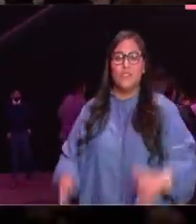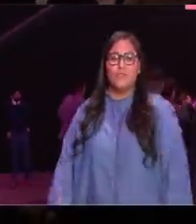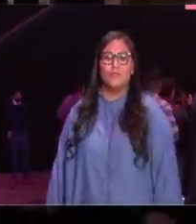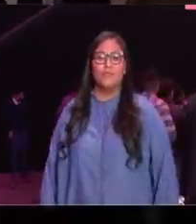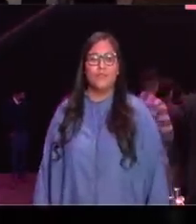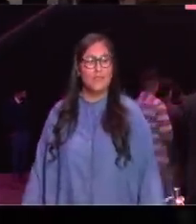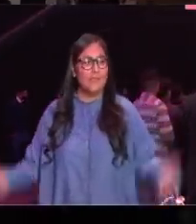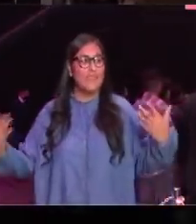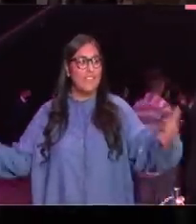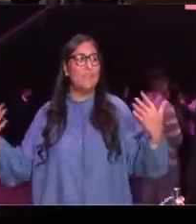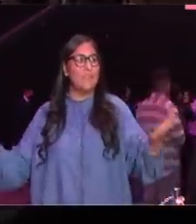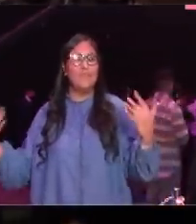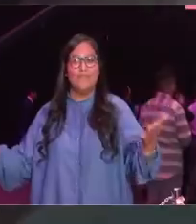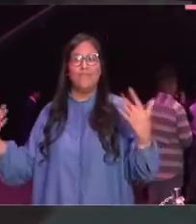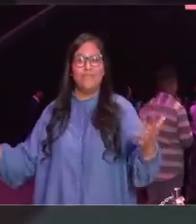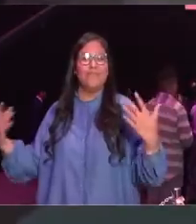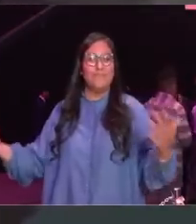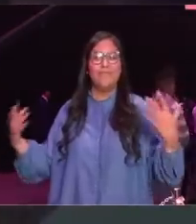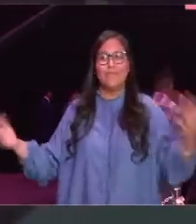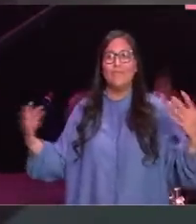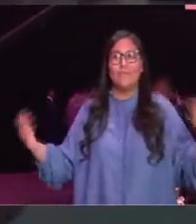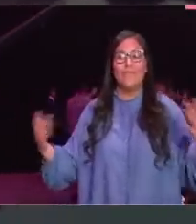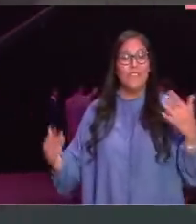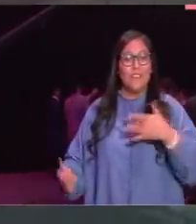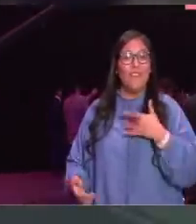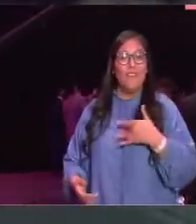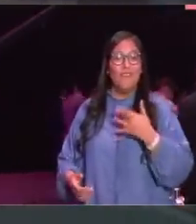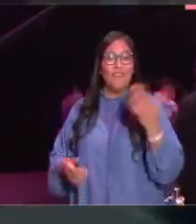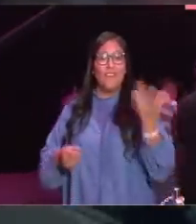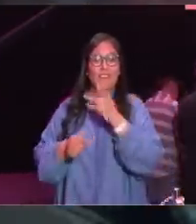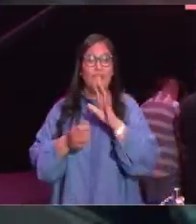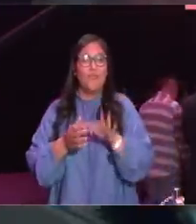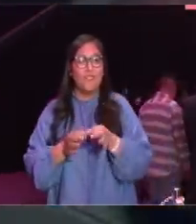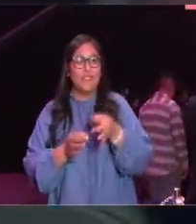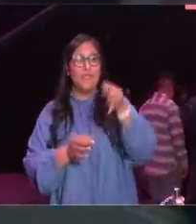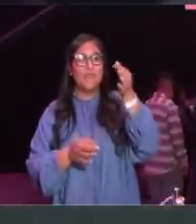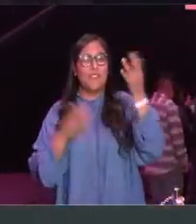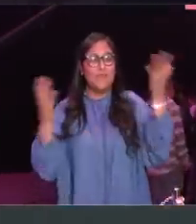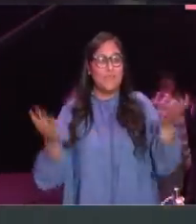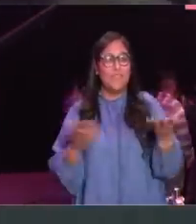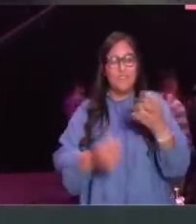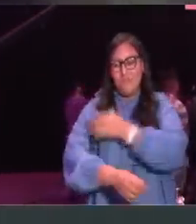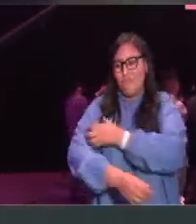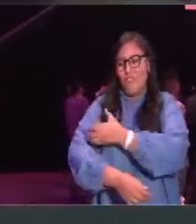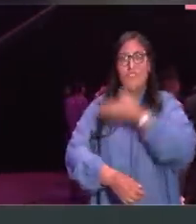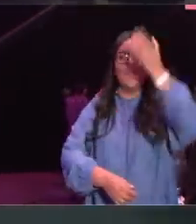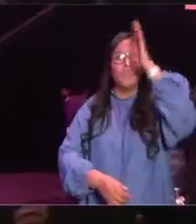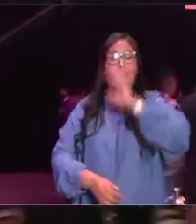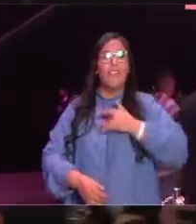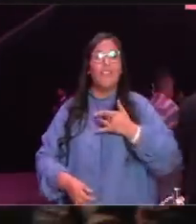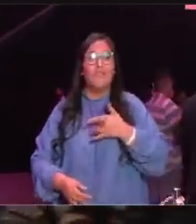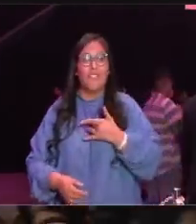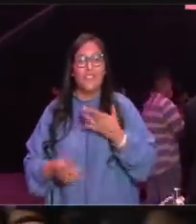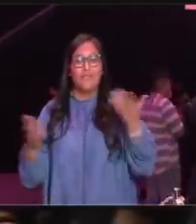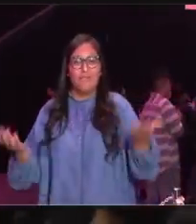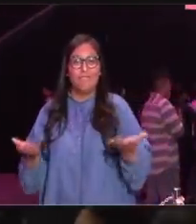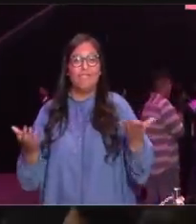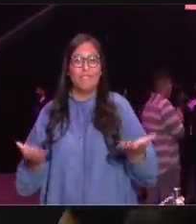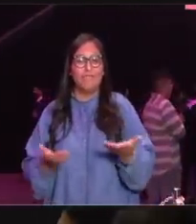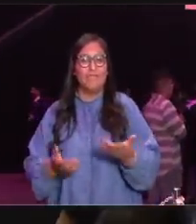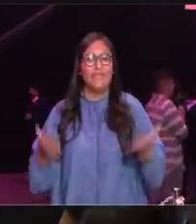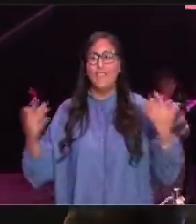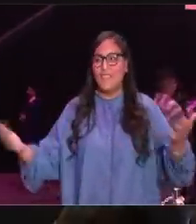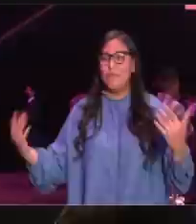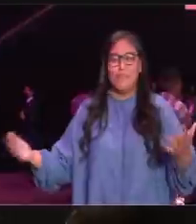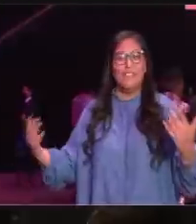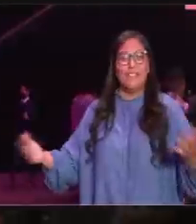Vamos, vamos. Se siente el poder de Dios aquí. The power of God is being felt in this place. Vamos, vamos,